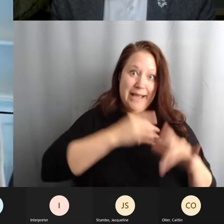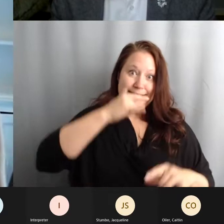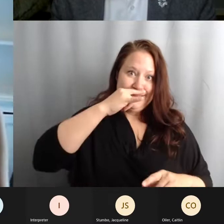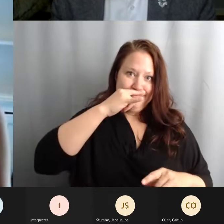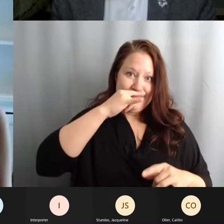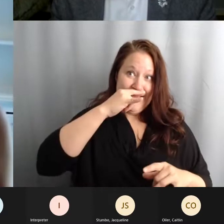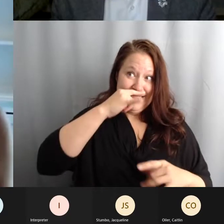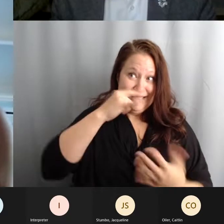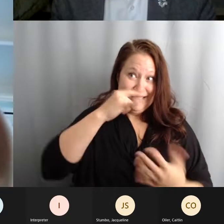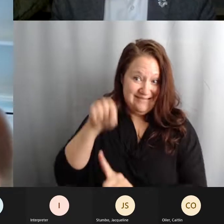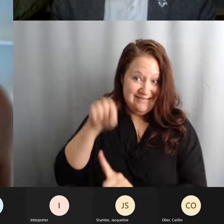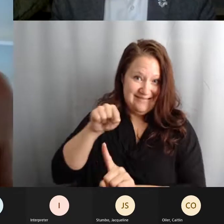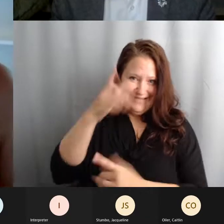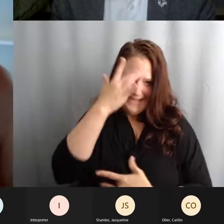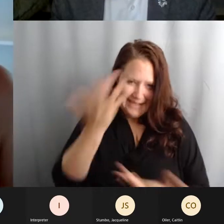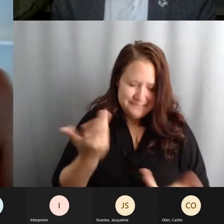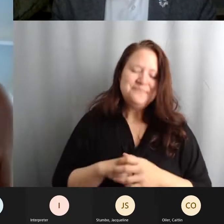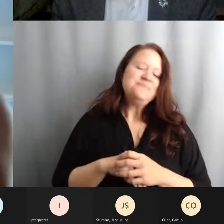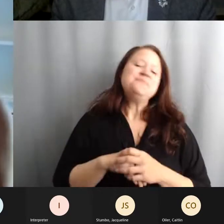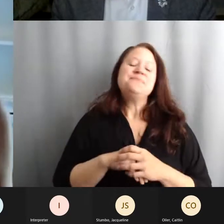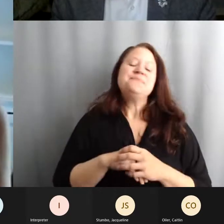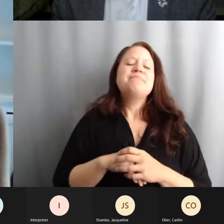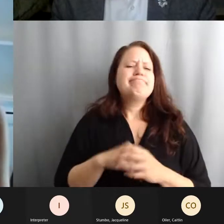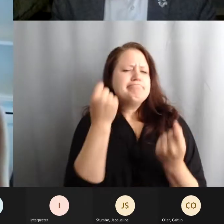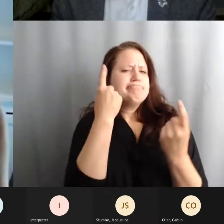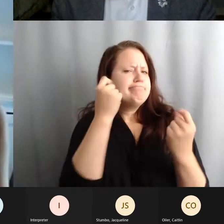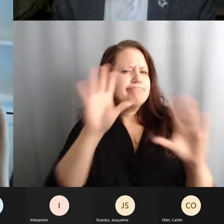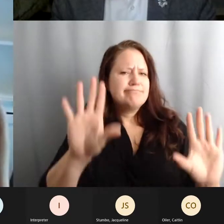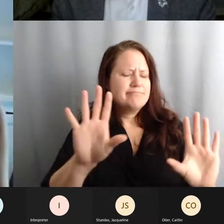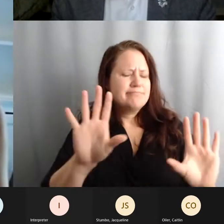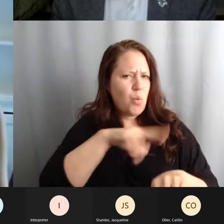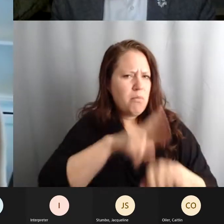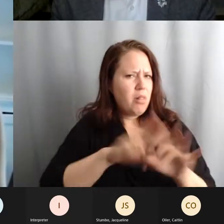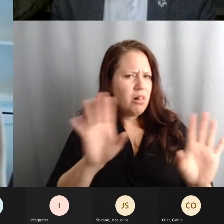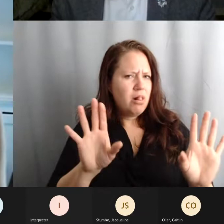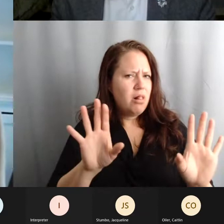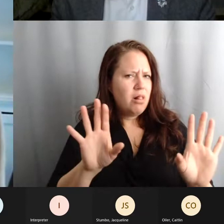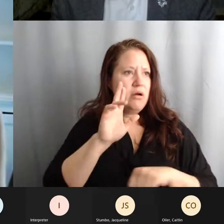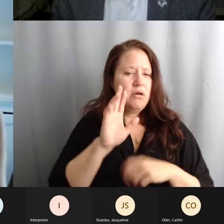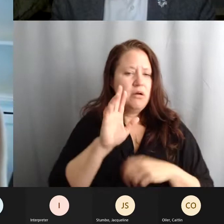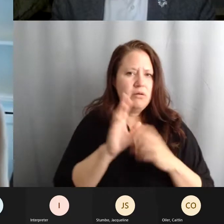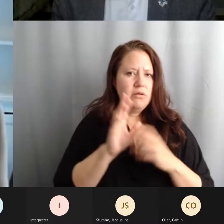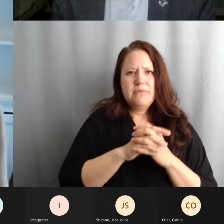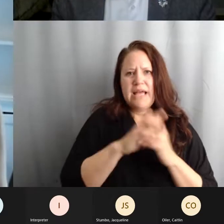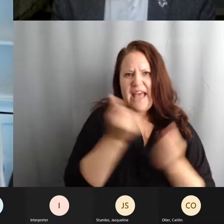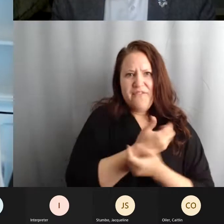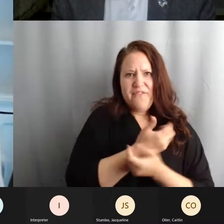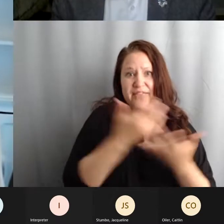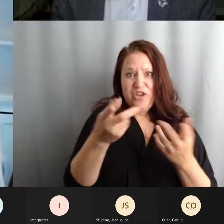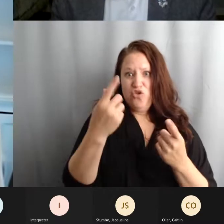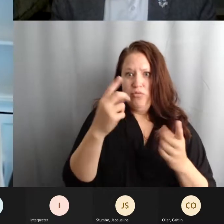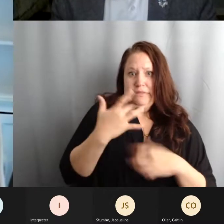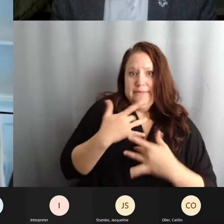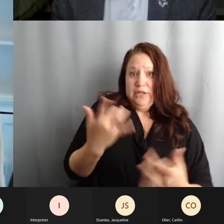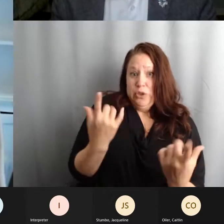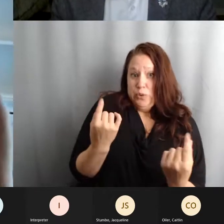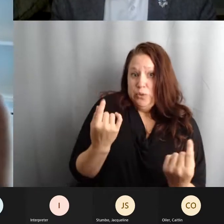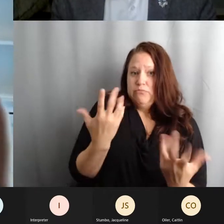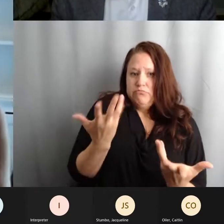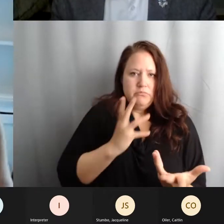So, so that we understand that's going to happen and all the normal channels apply. And I want to point out, some